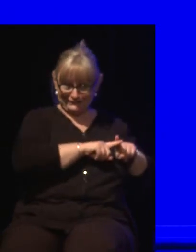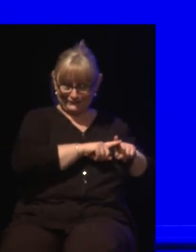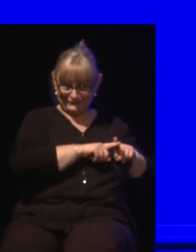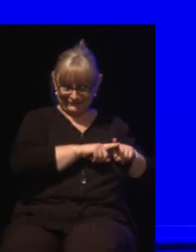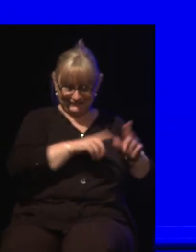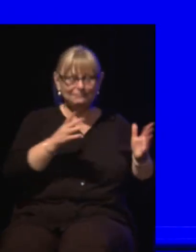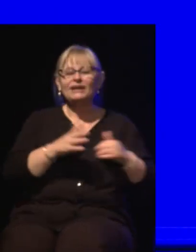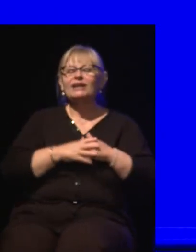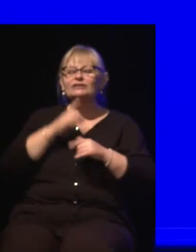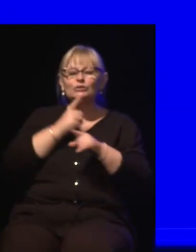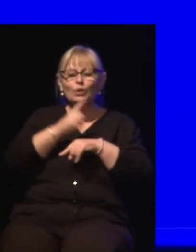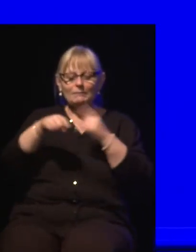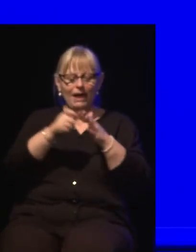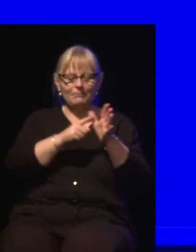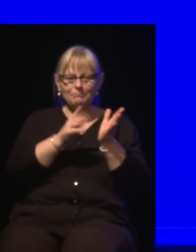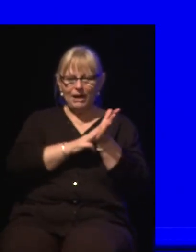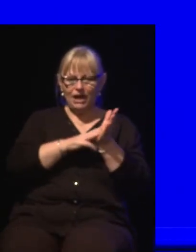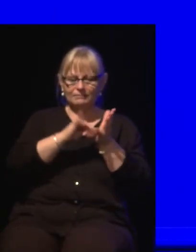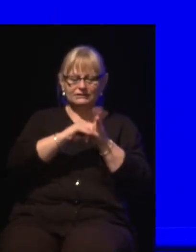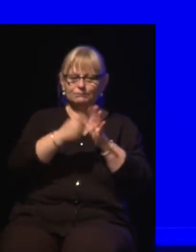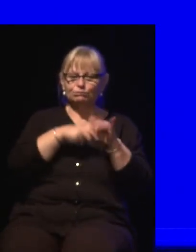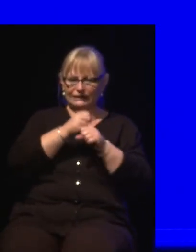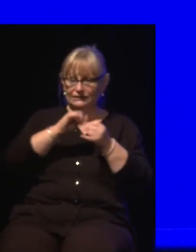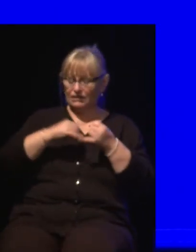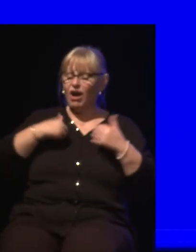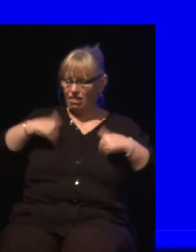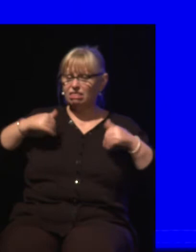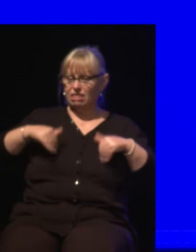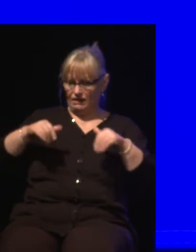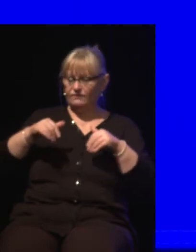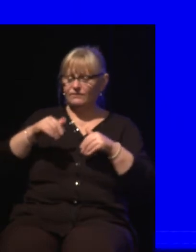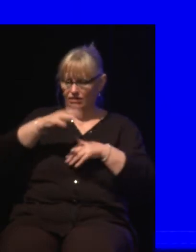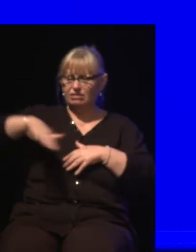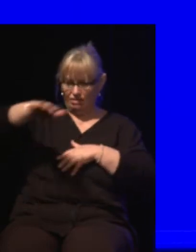Speaking of Palm Springs, and I live in California, I'm active in the Palm